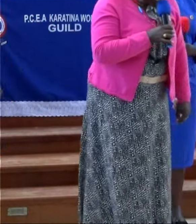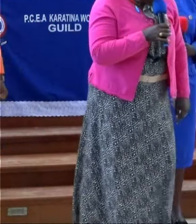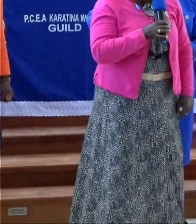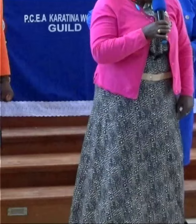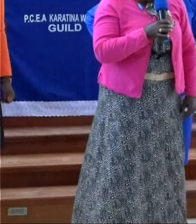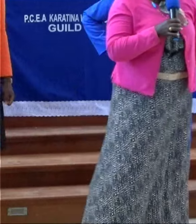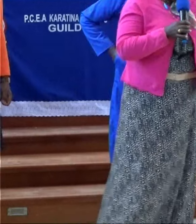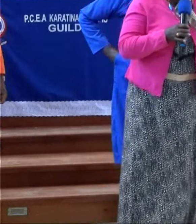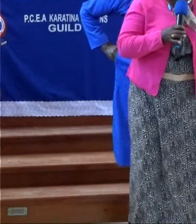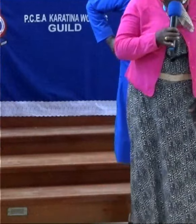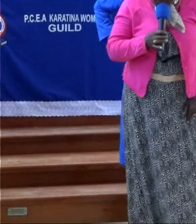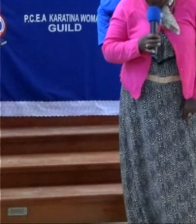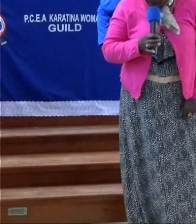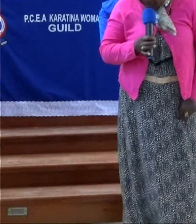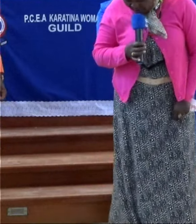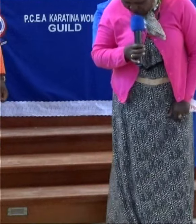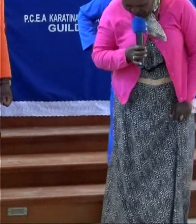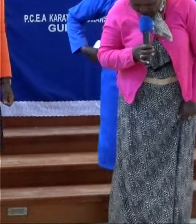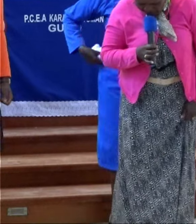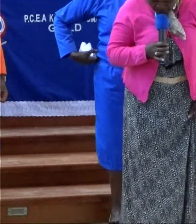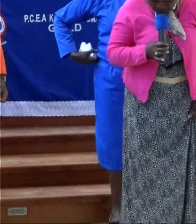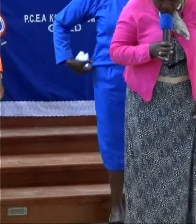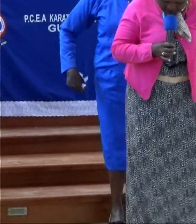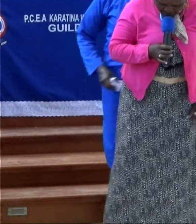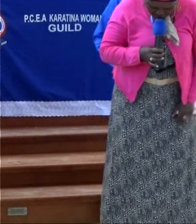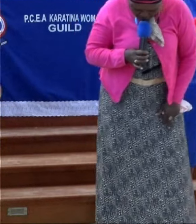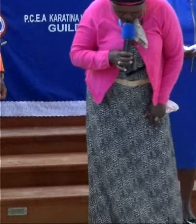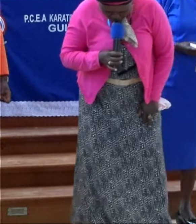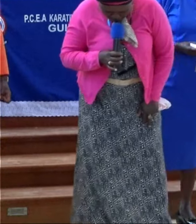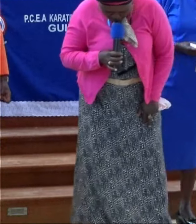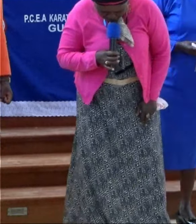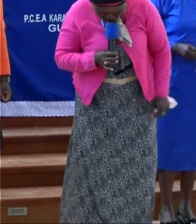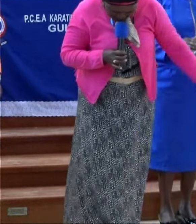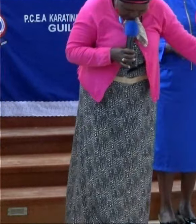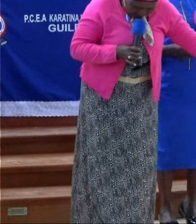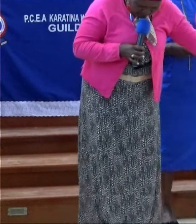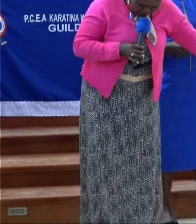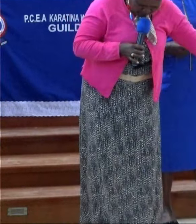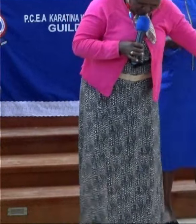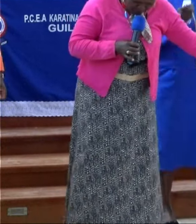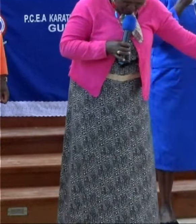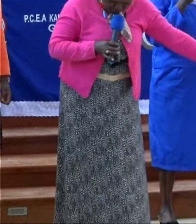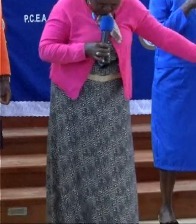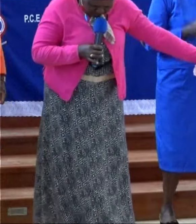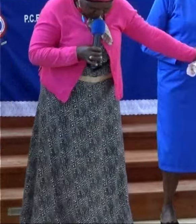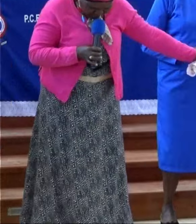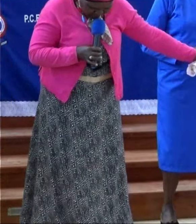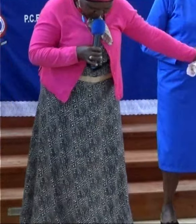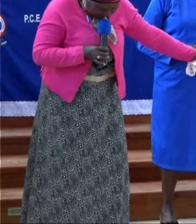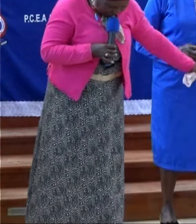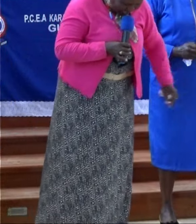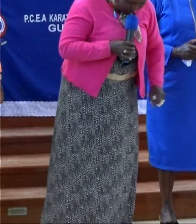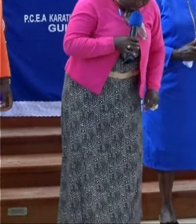oh God. We surrender to your will, our Father. We surrender to your purpose, oh God. Have your way, Holy Spirit of the